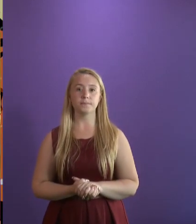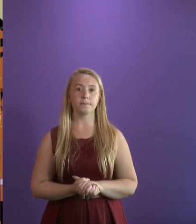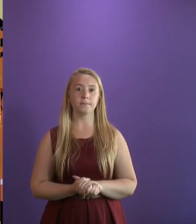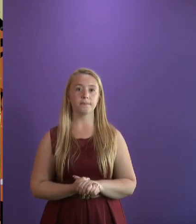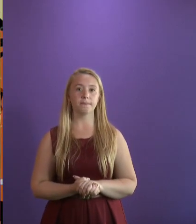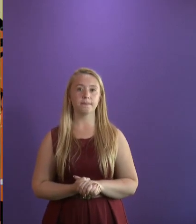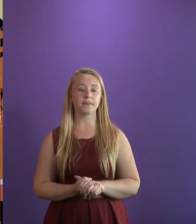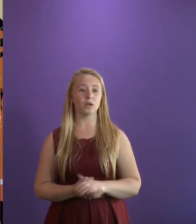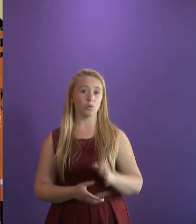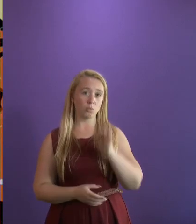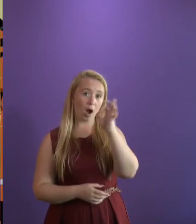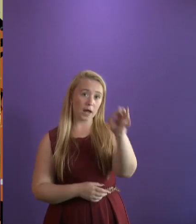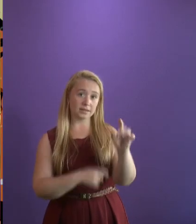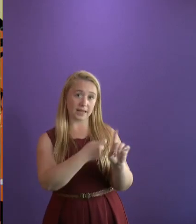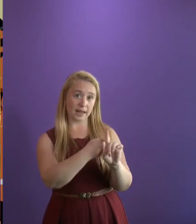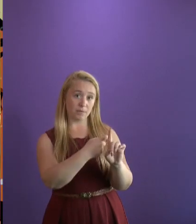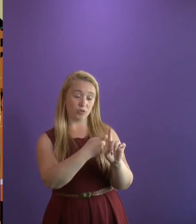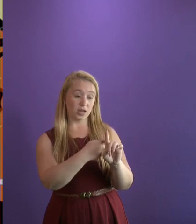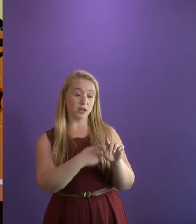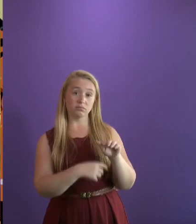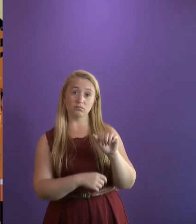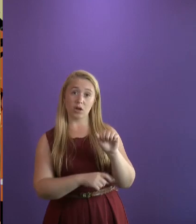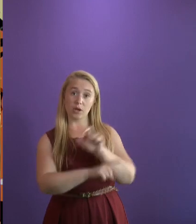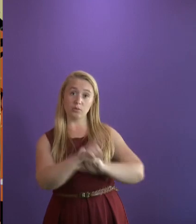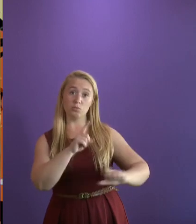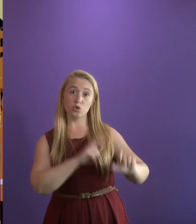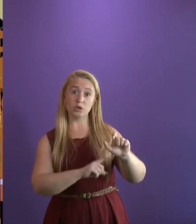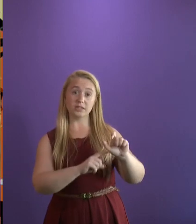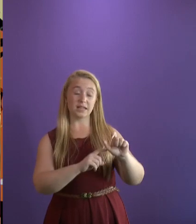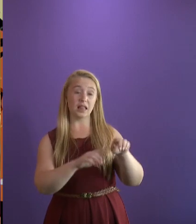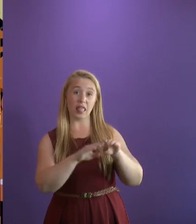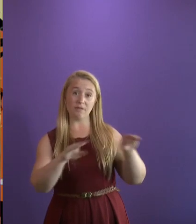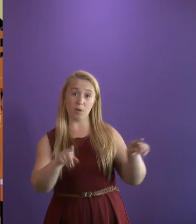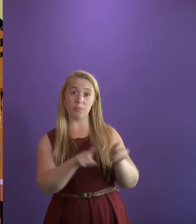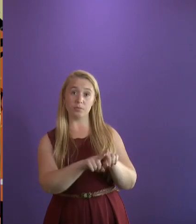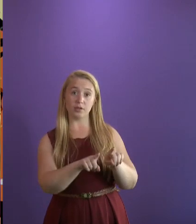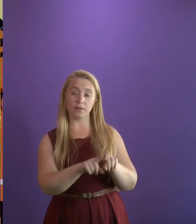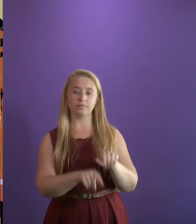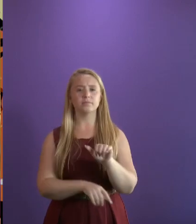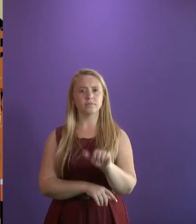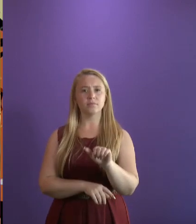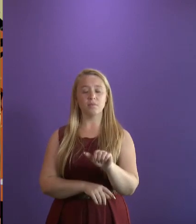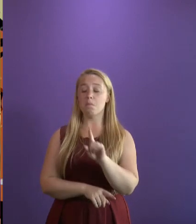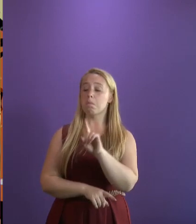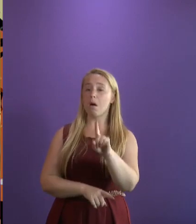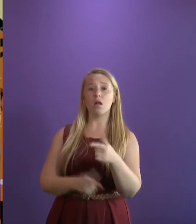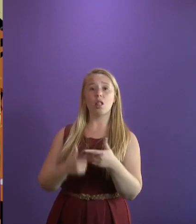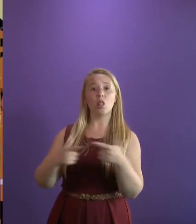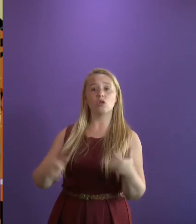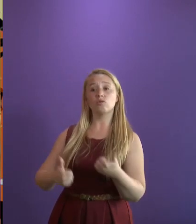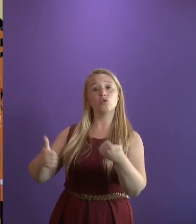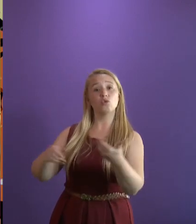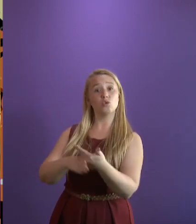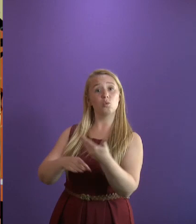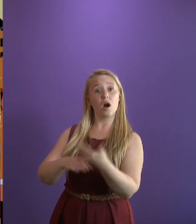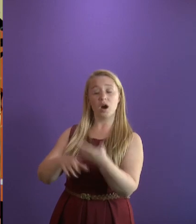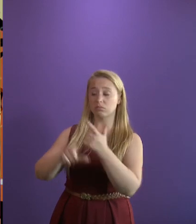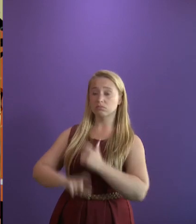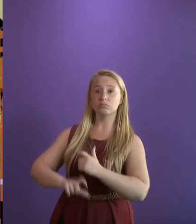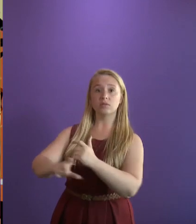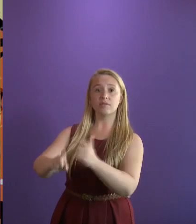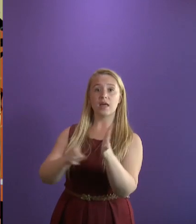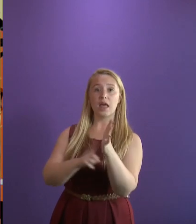is something that you'll find at community level as well, for all sorts of reasons. Definitely, but I think we also have to think there's lots of good work going on as well. So we have